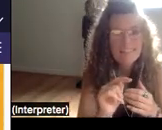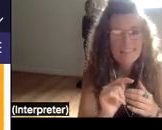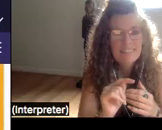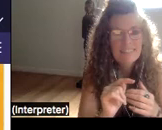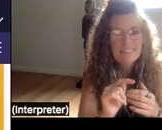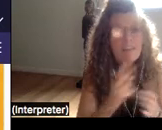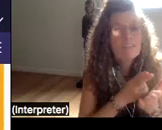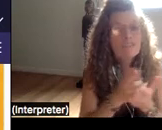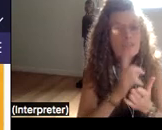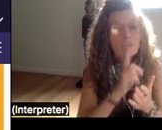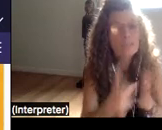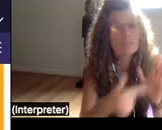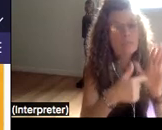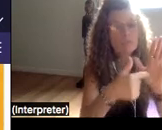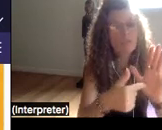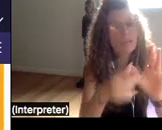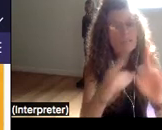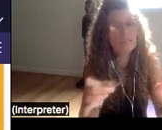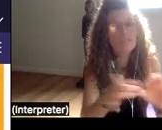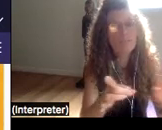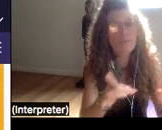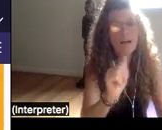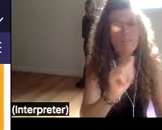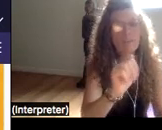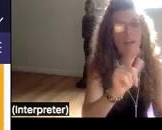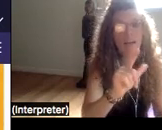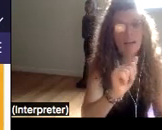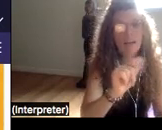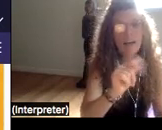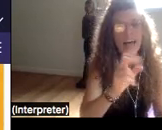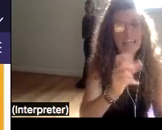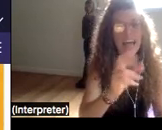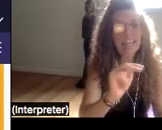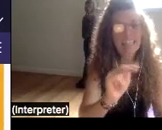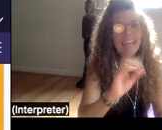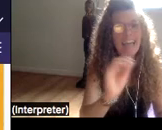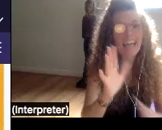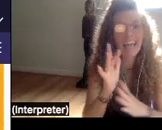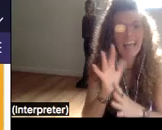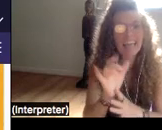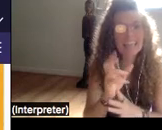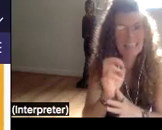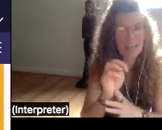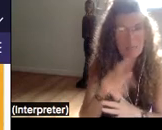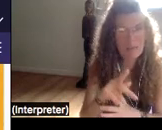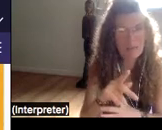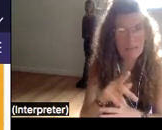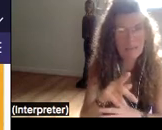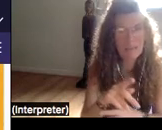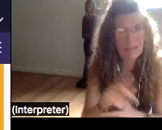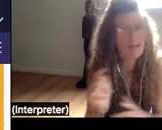it. The truth is portrayed in the story of Aladdin and his